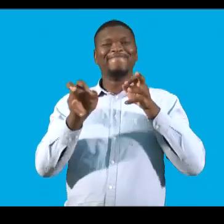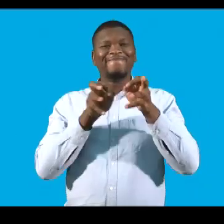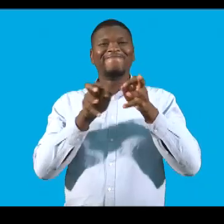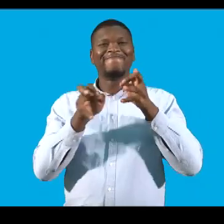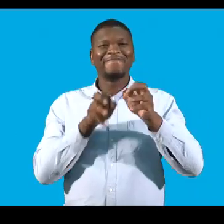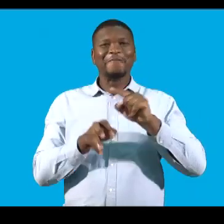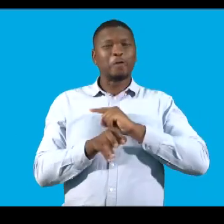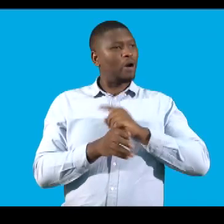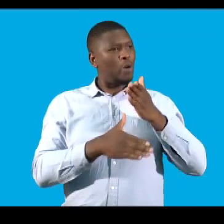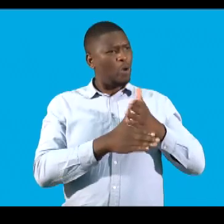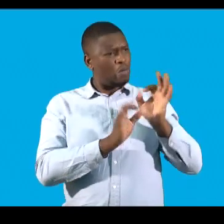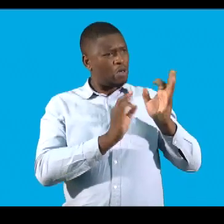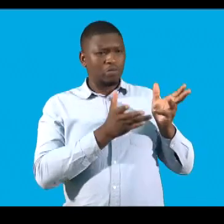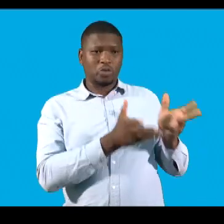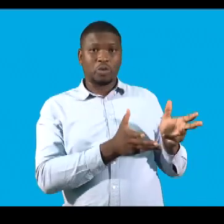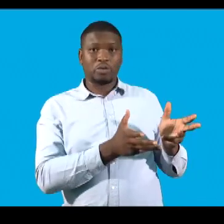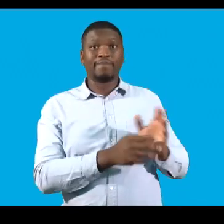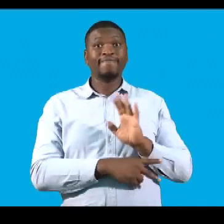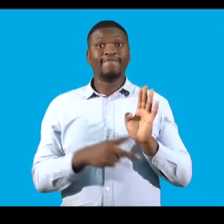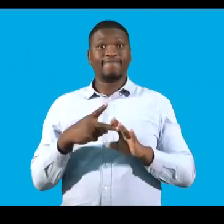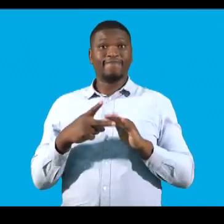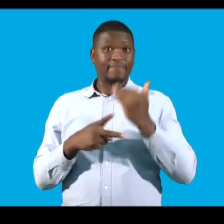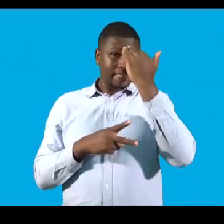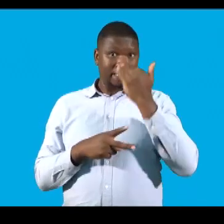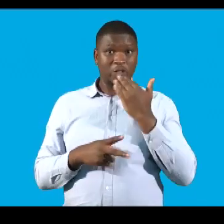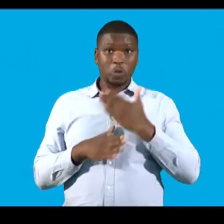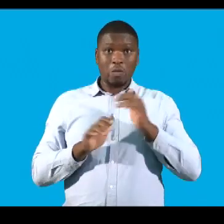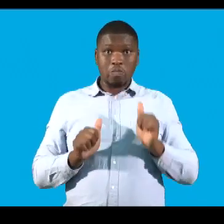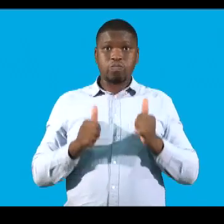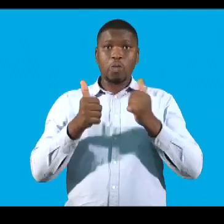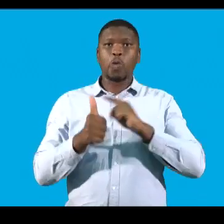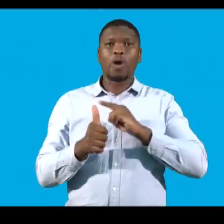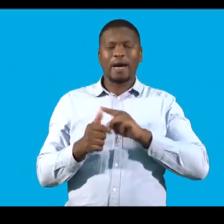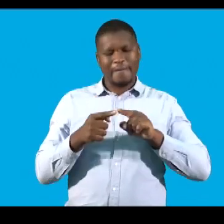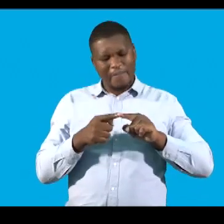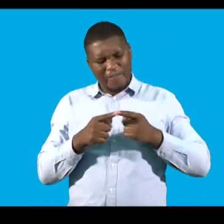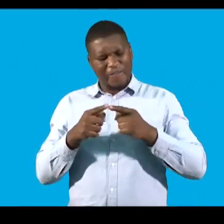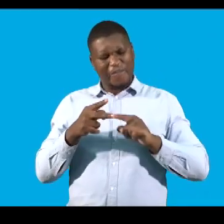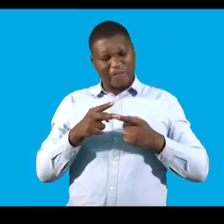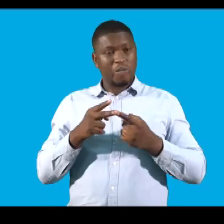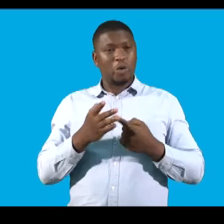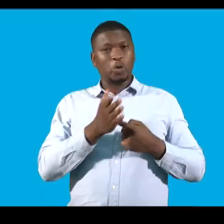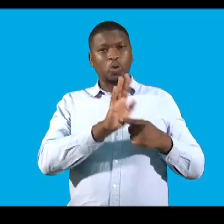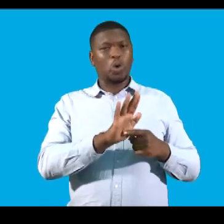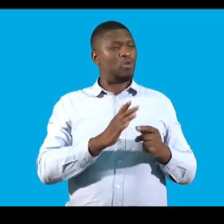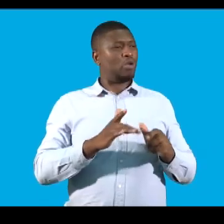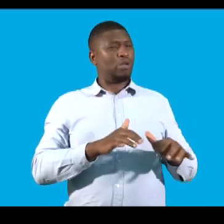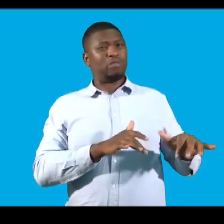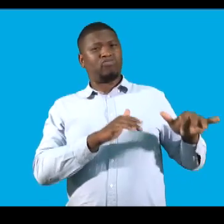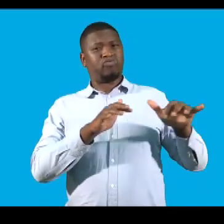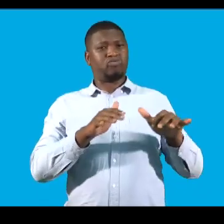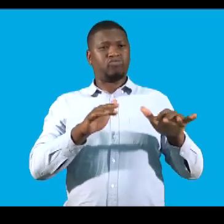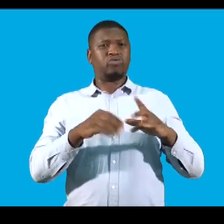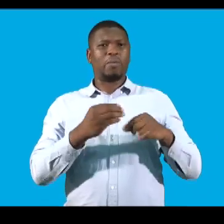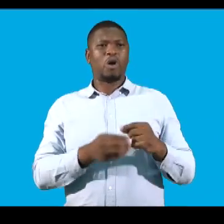this metaphor is effective. The image is effective because it emphasizes the violence and the terror of